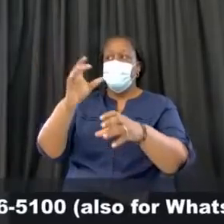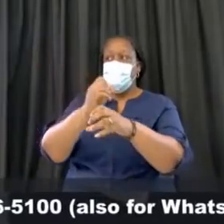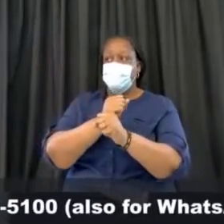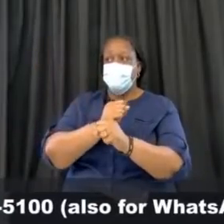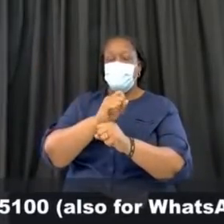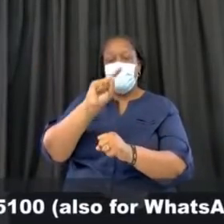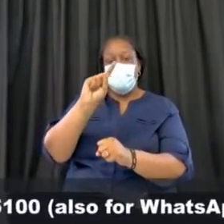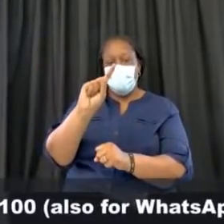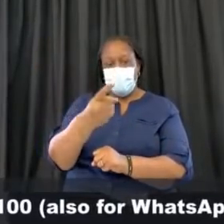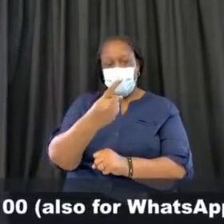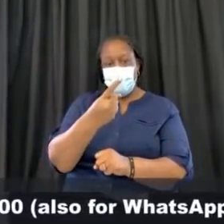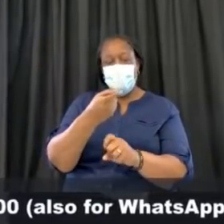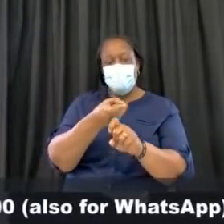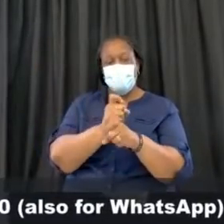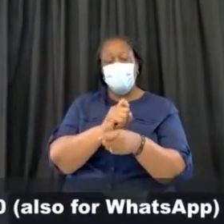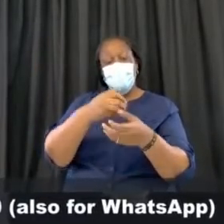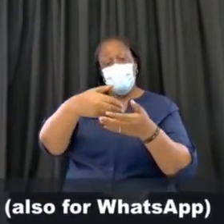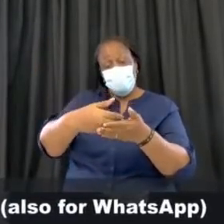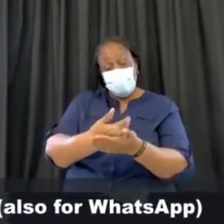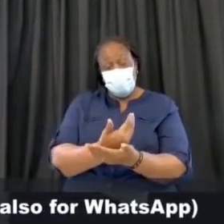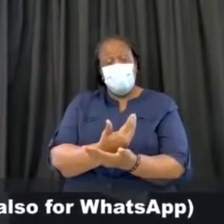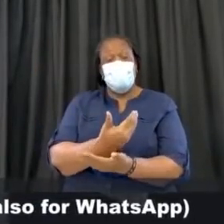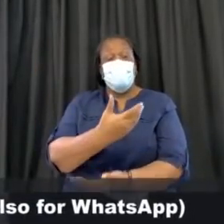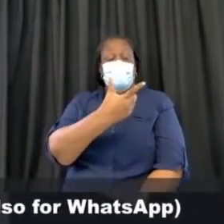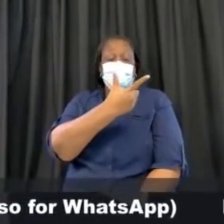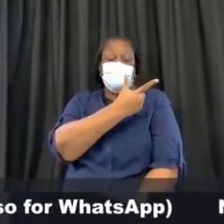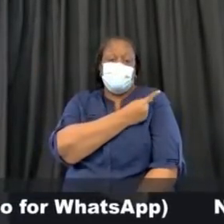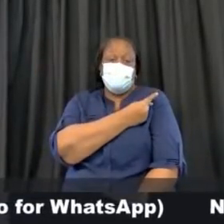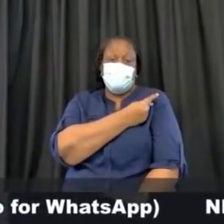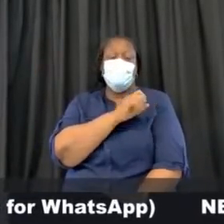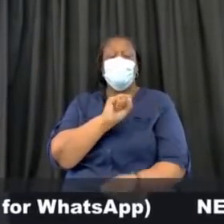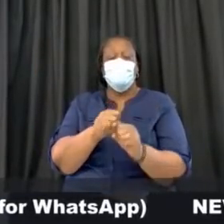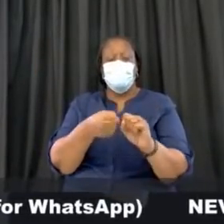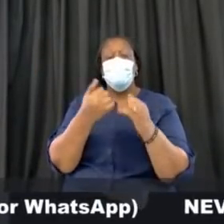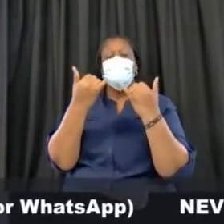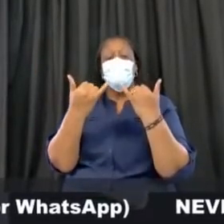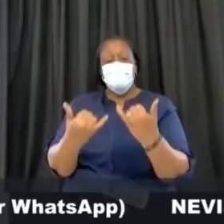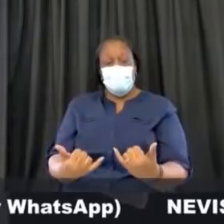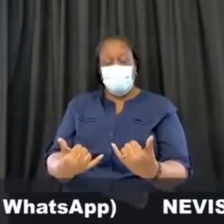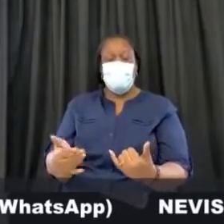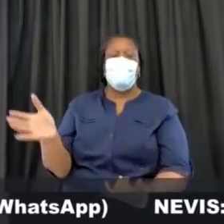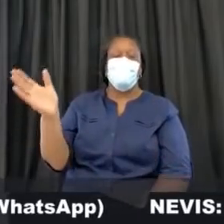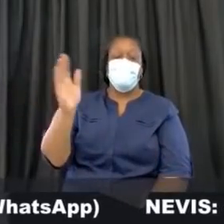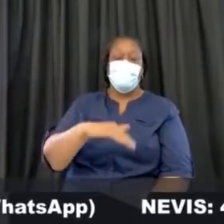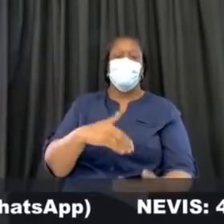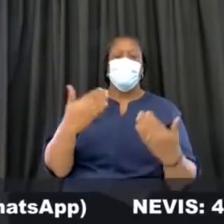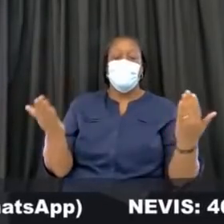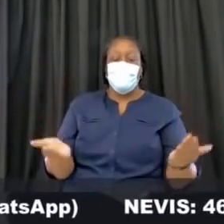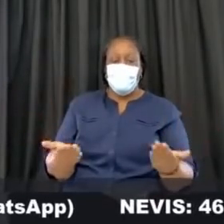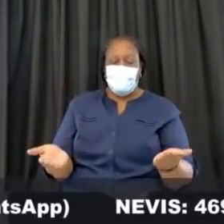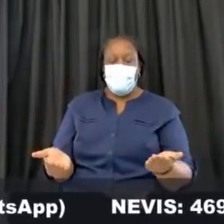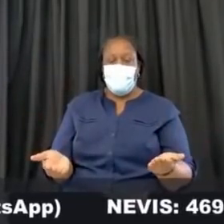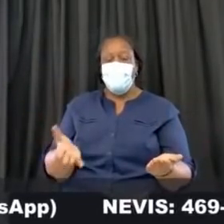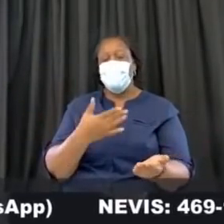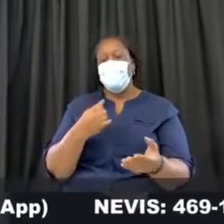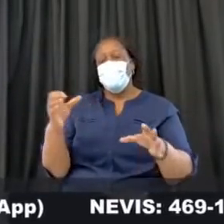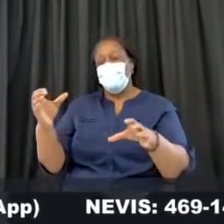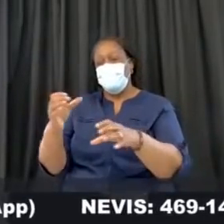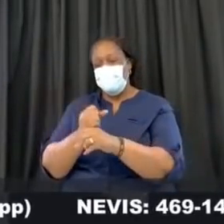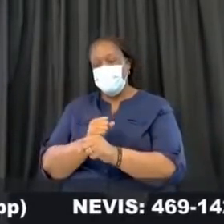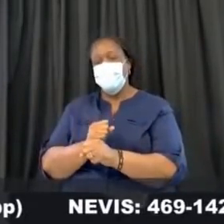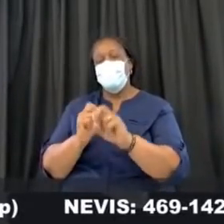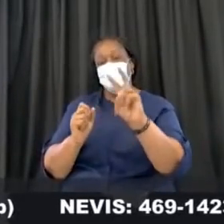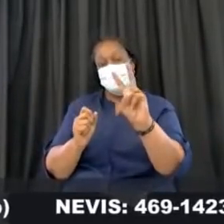they received their first dose of the Pfizer-BioNTech vaccine in another jurisdiction. And so they are coming forward